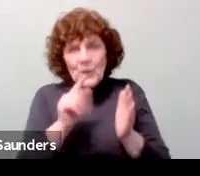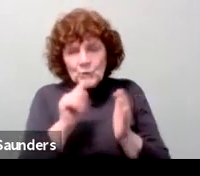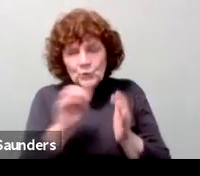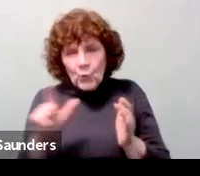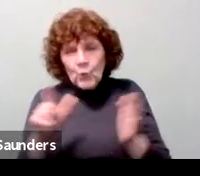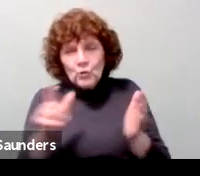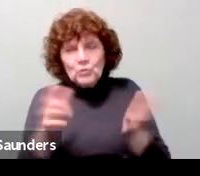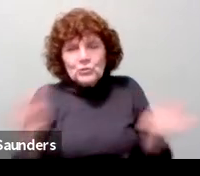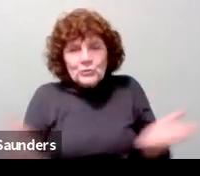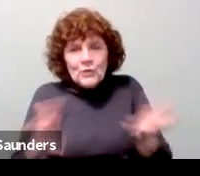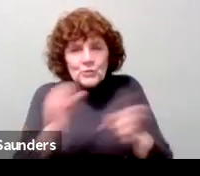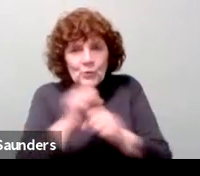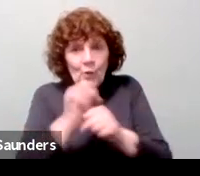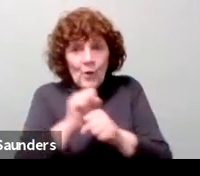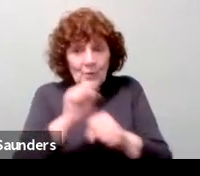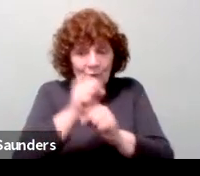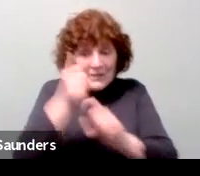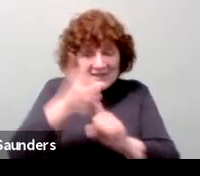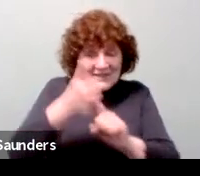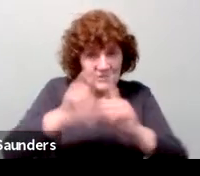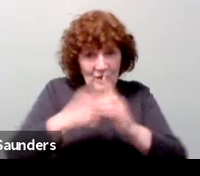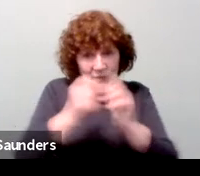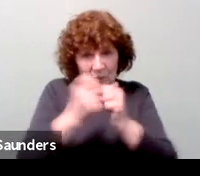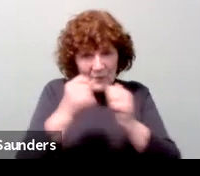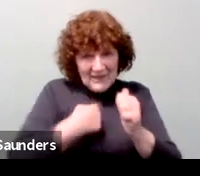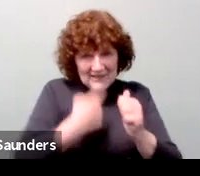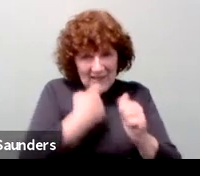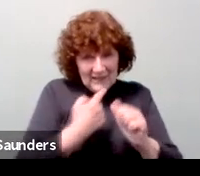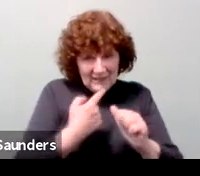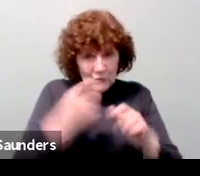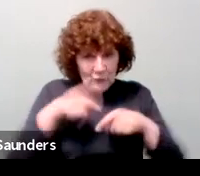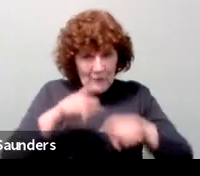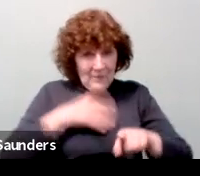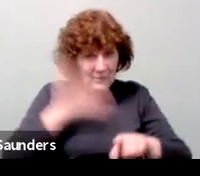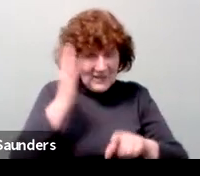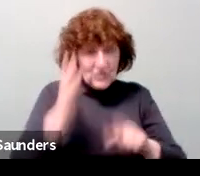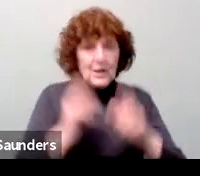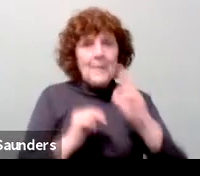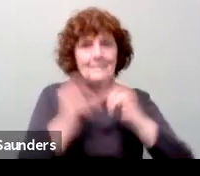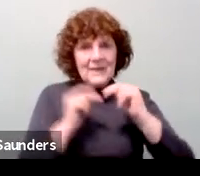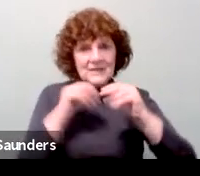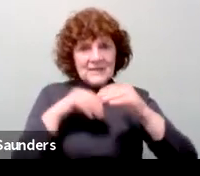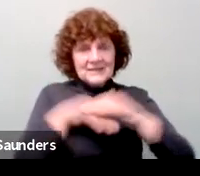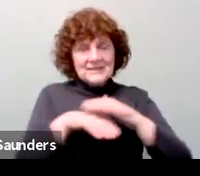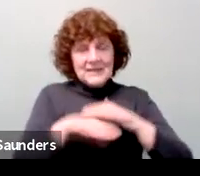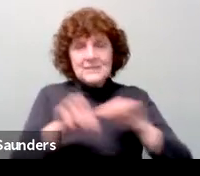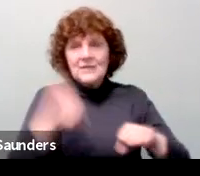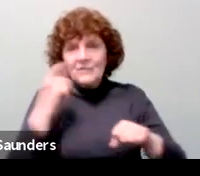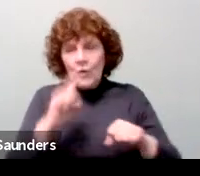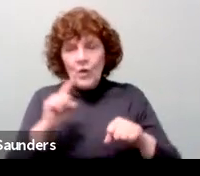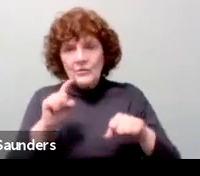with what I said in my remarks, which is actually building accessibility into our congregation. And then